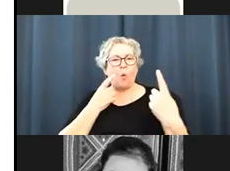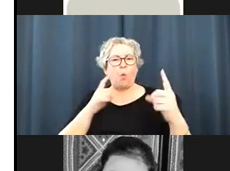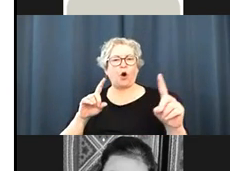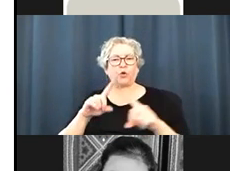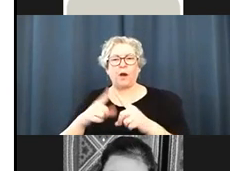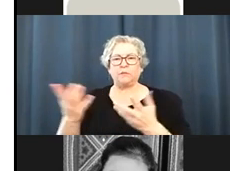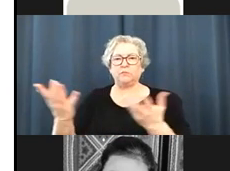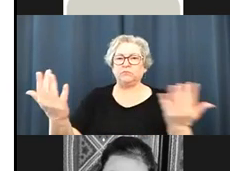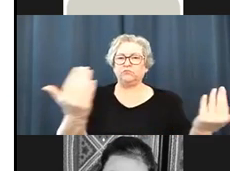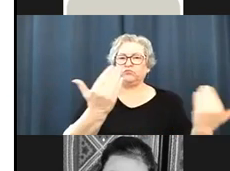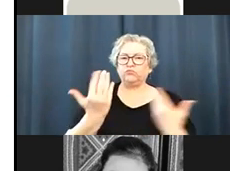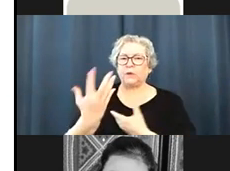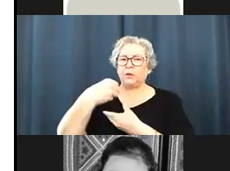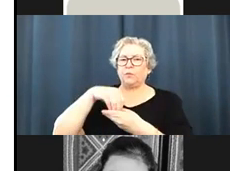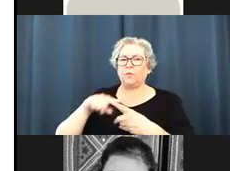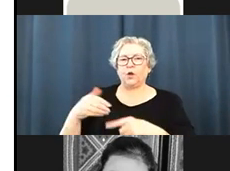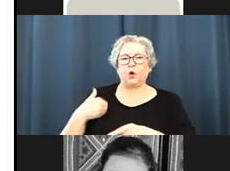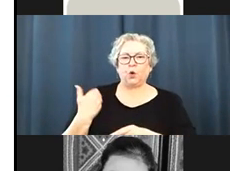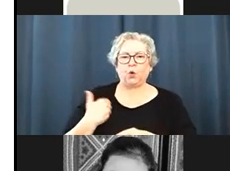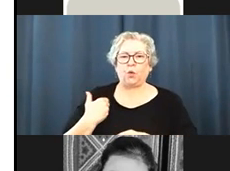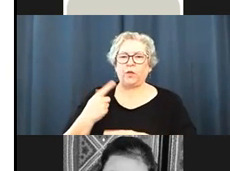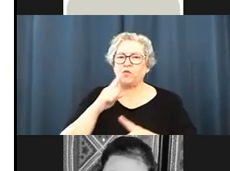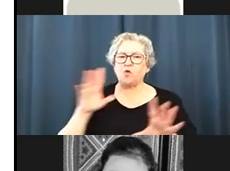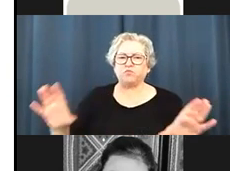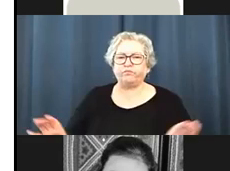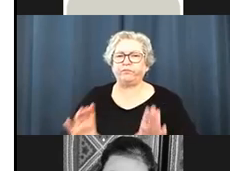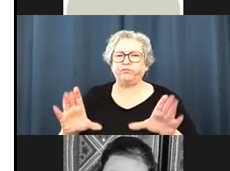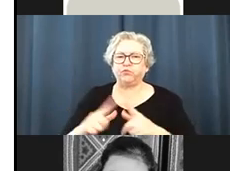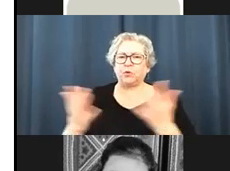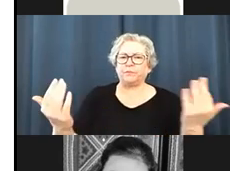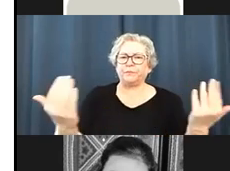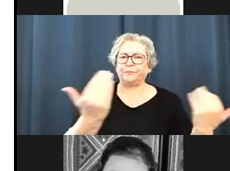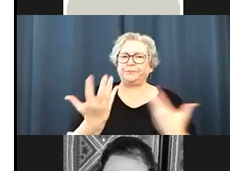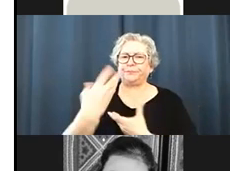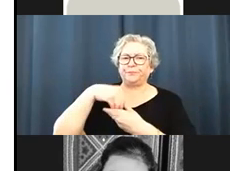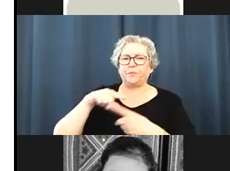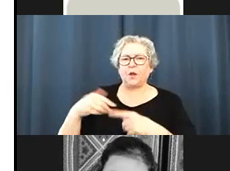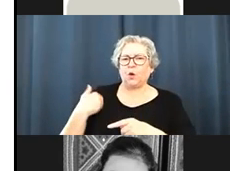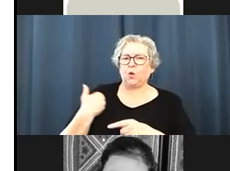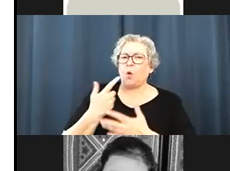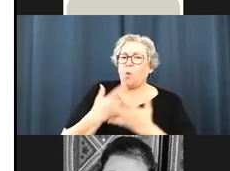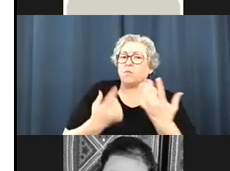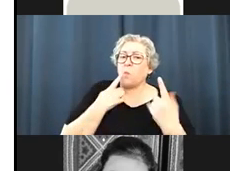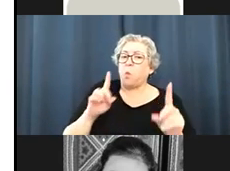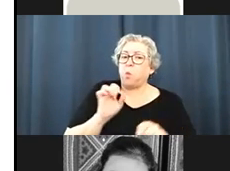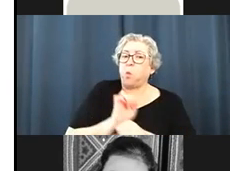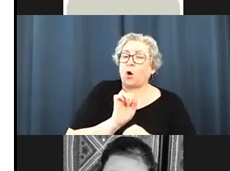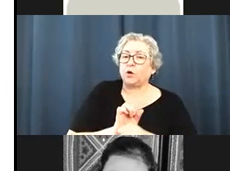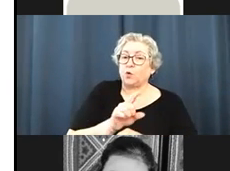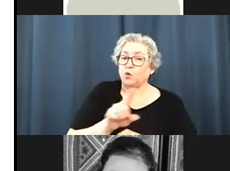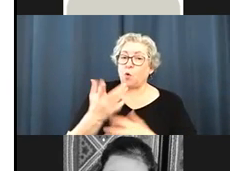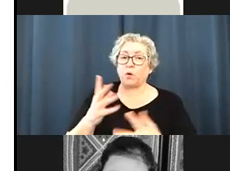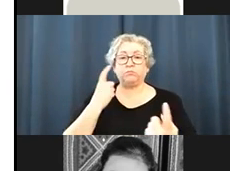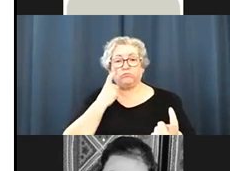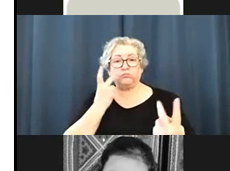engaging youth? So if you're doing some of this work and you're trying to engage youth, what kind of things have worked or have you seen that